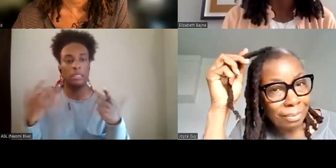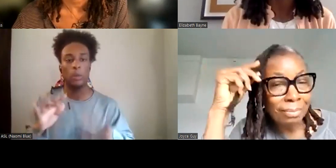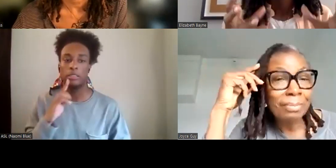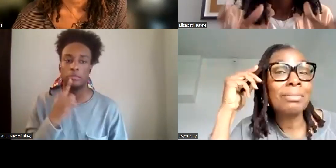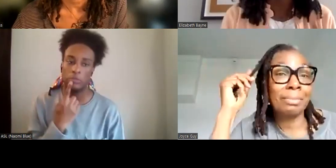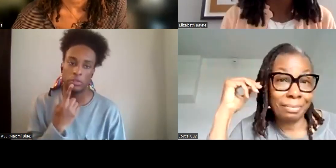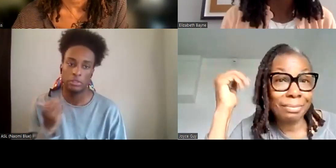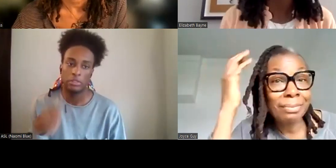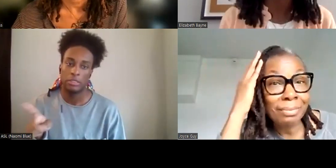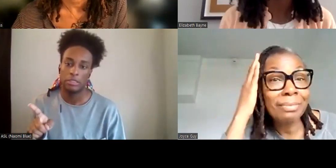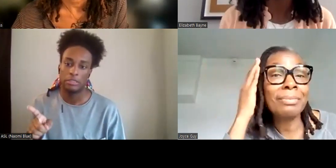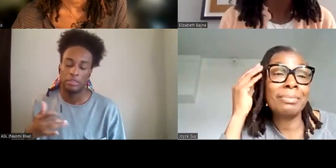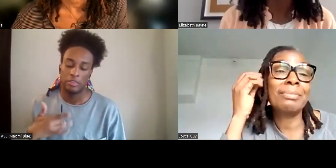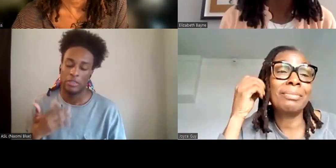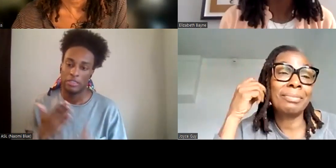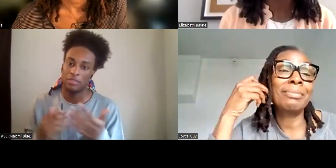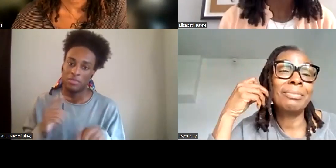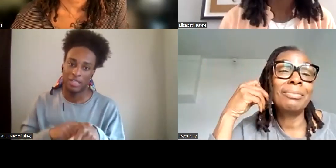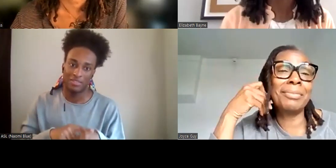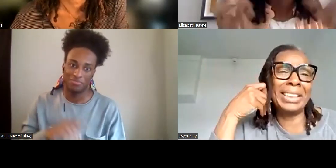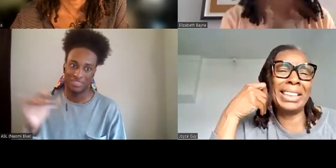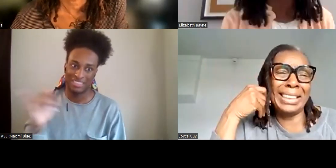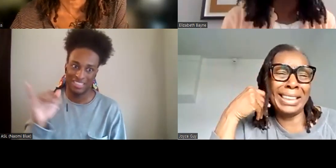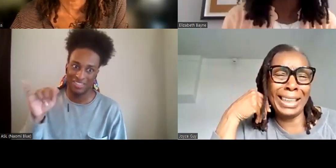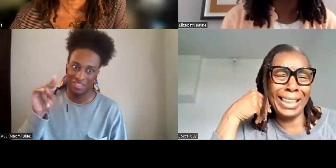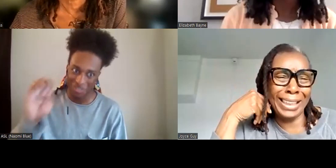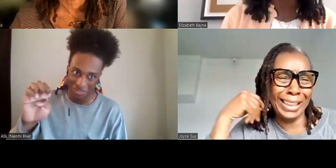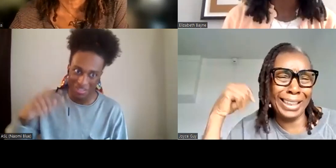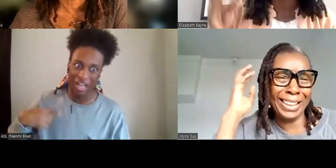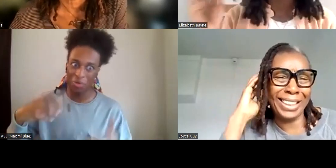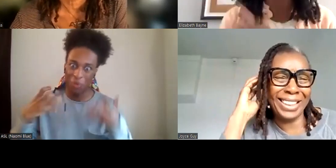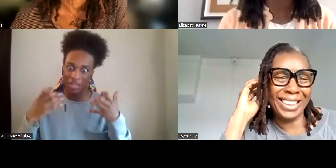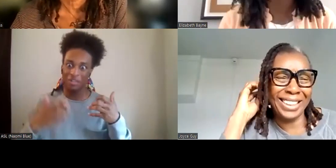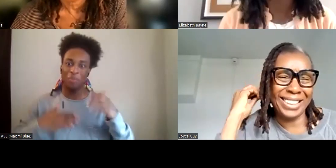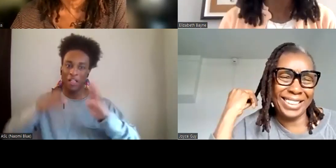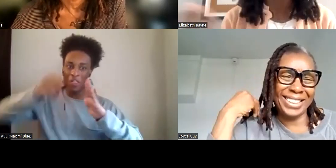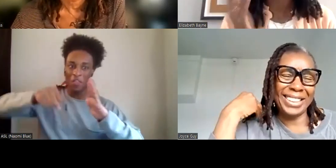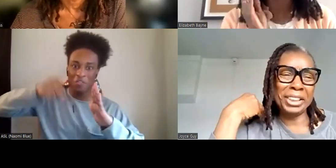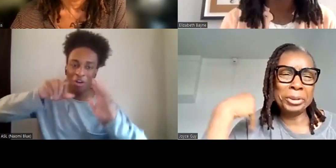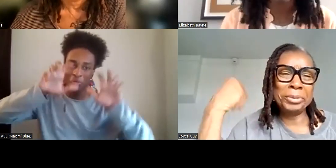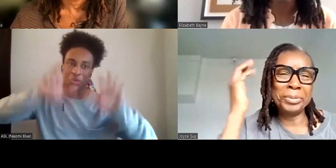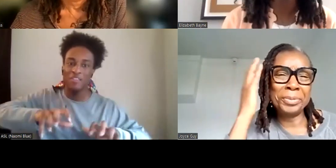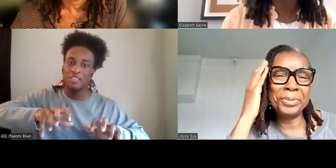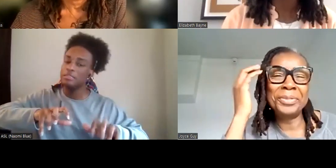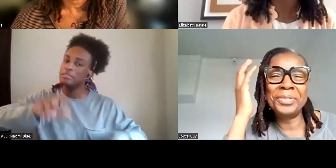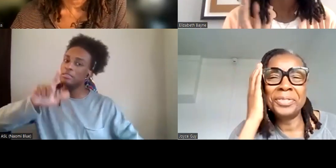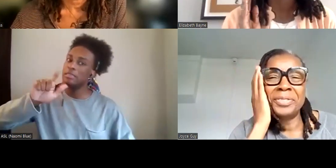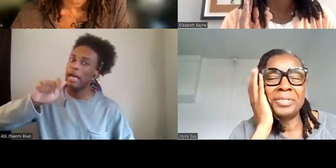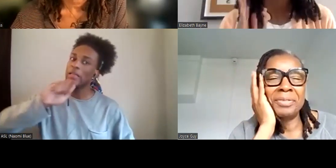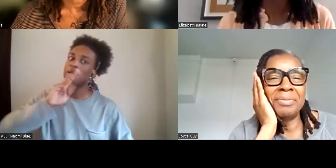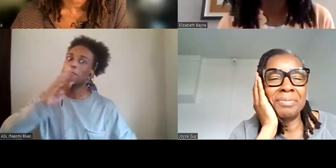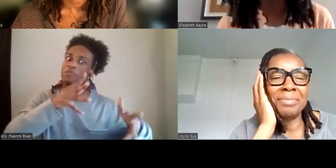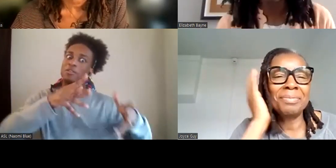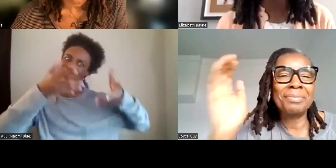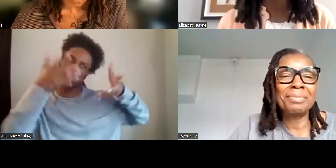to take my hard drives to June and throw them in the LA River or the Pacific. I was just like, this is so hard. No one gets what I'm